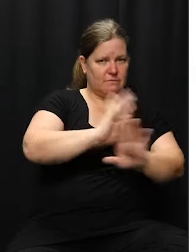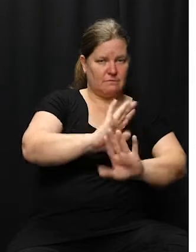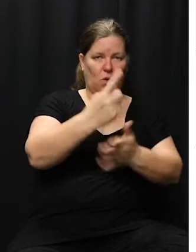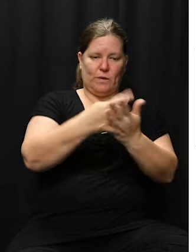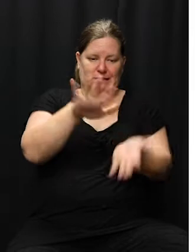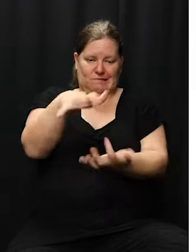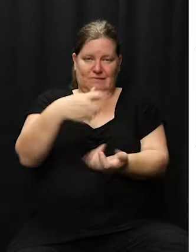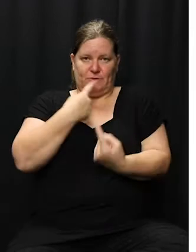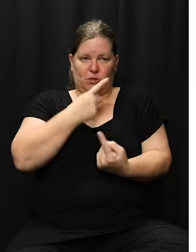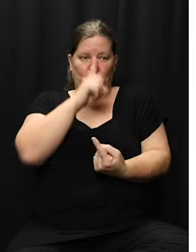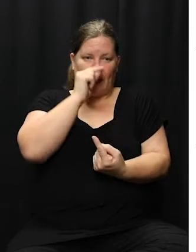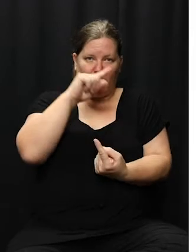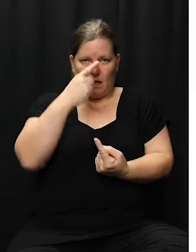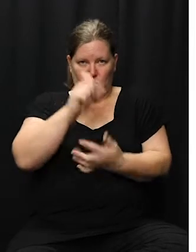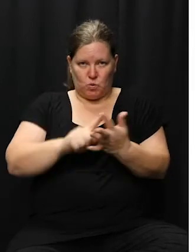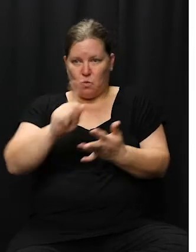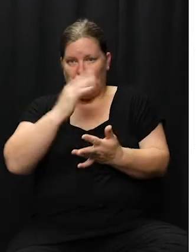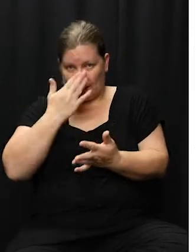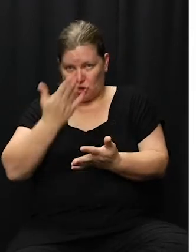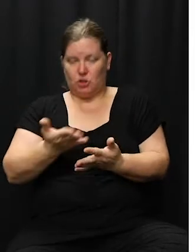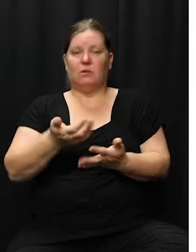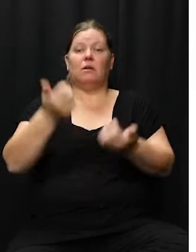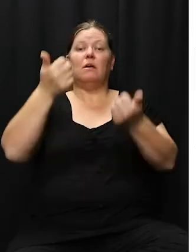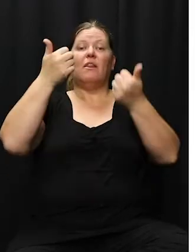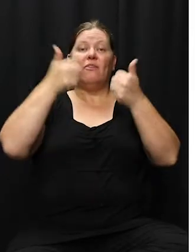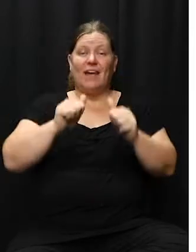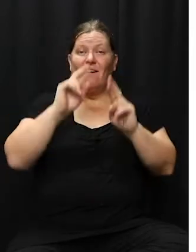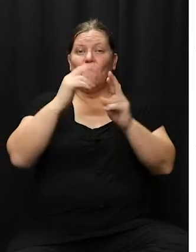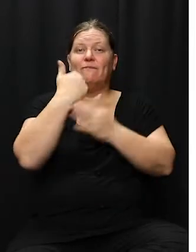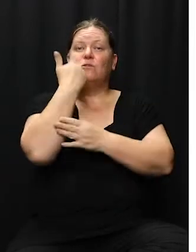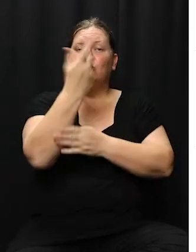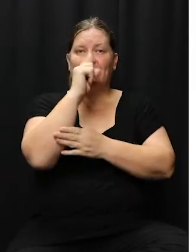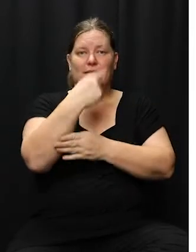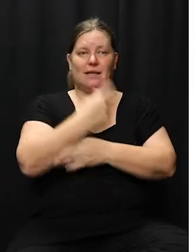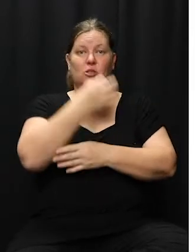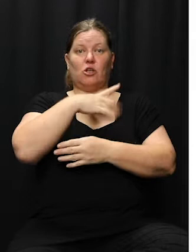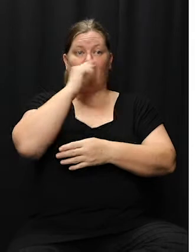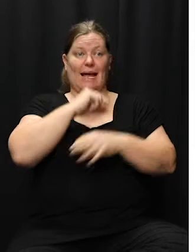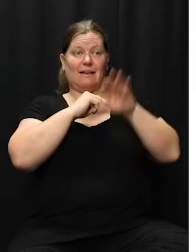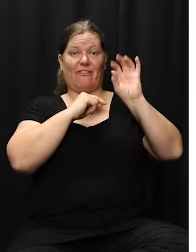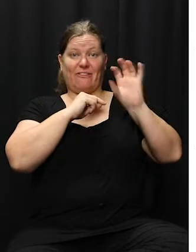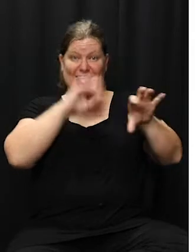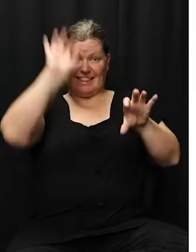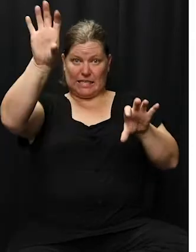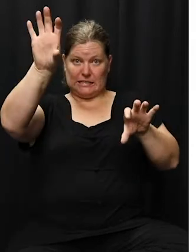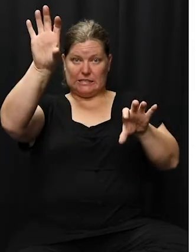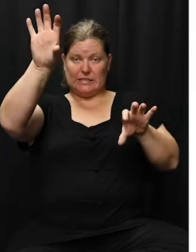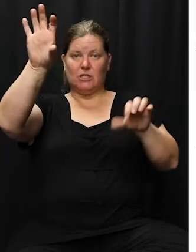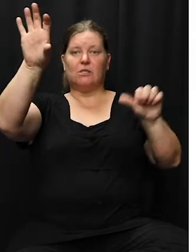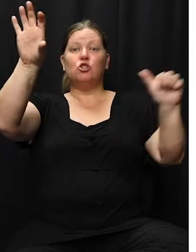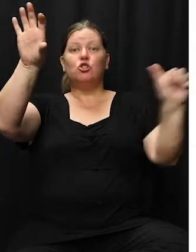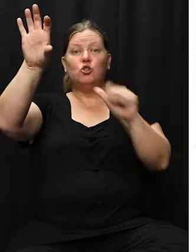not at the start, but, after I've collected and can see what people can do at each age, I hope in the future I can say,